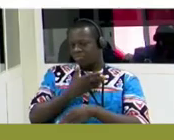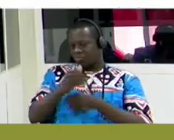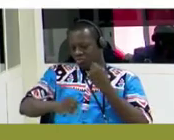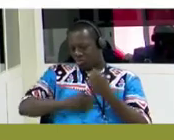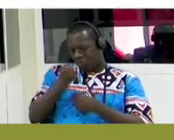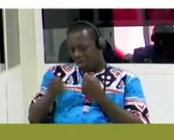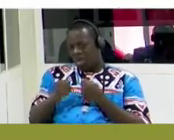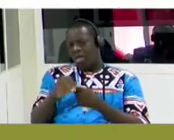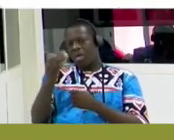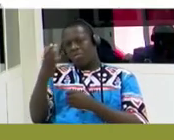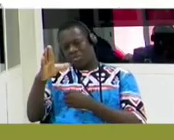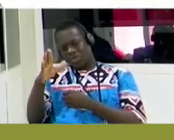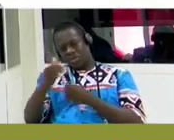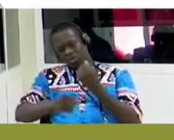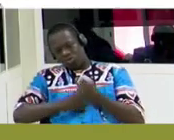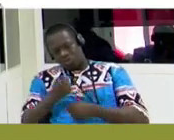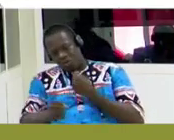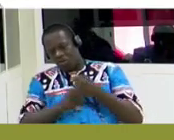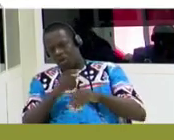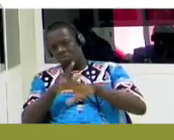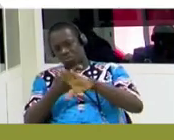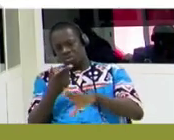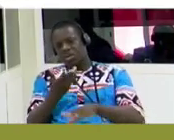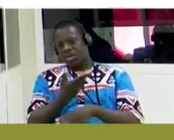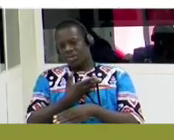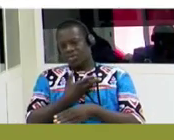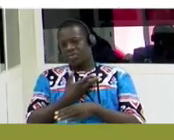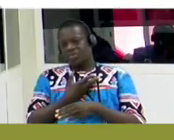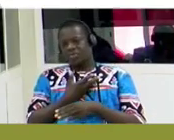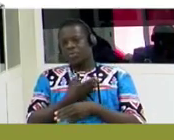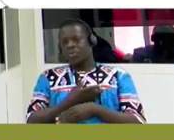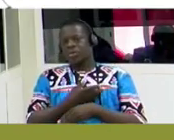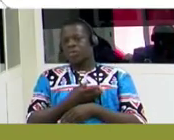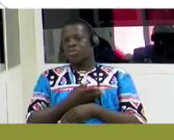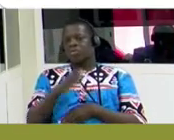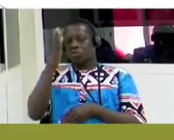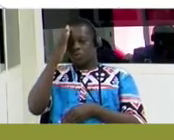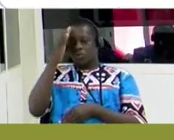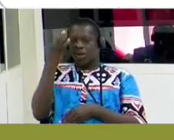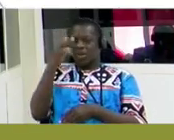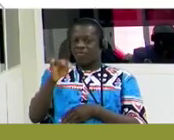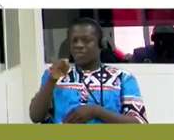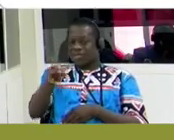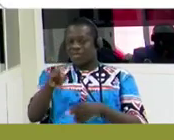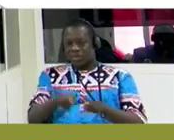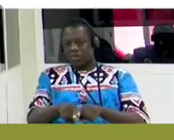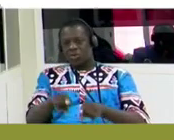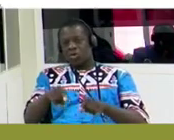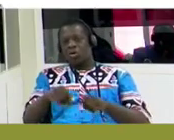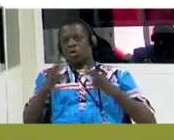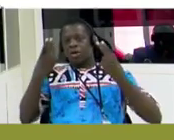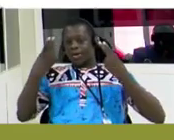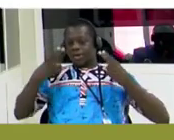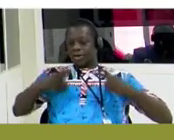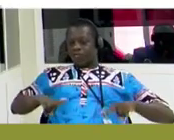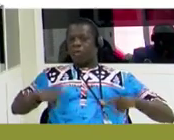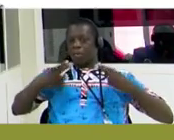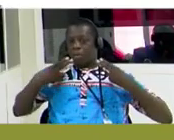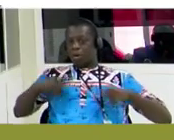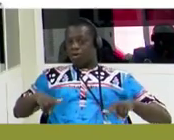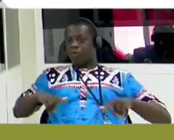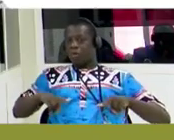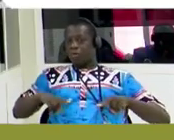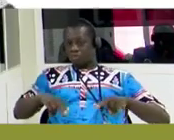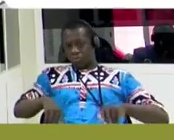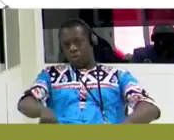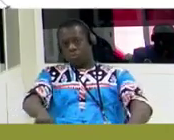or maybe he can suffer injuries. But you know, if the camouflage, when you put on this camouflage uniform, when you suffer injuries, people will not detect